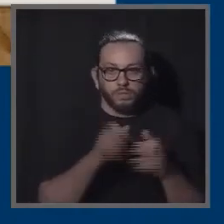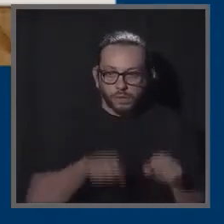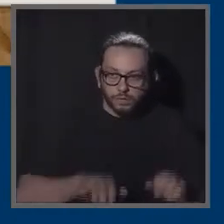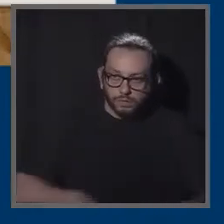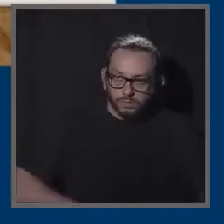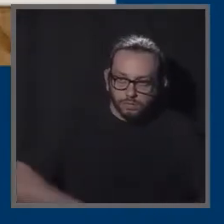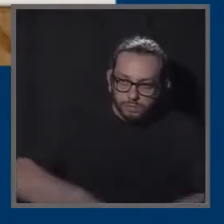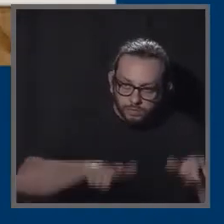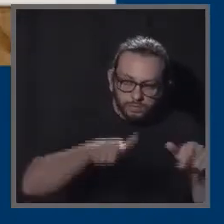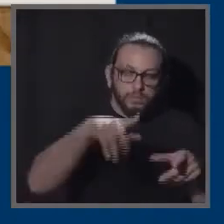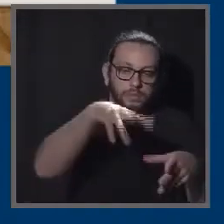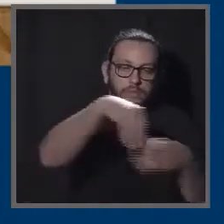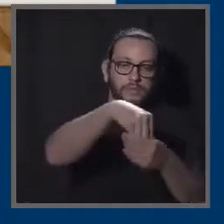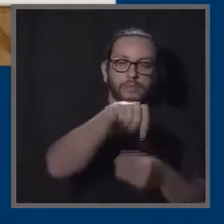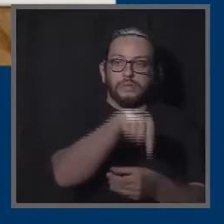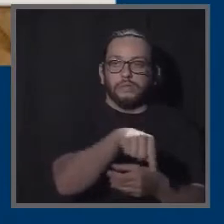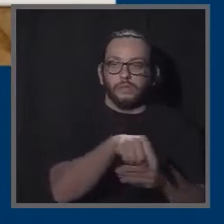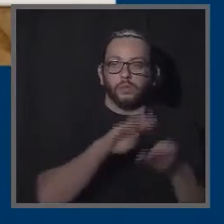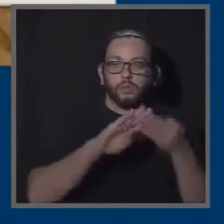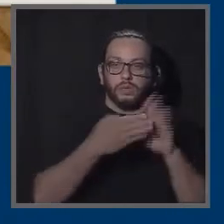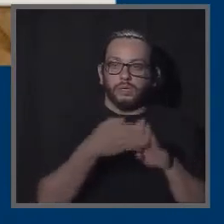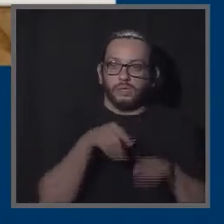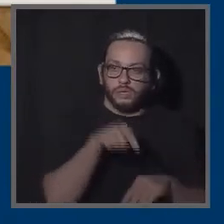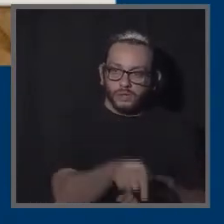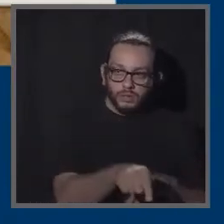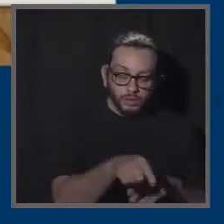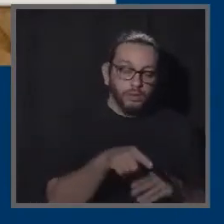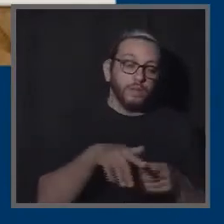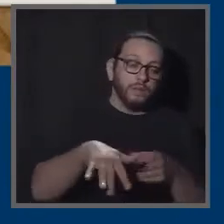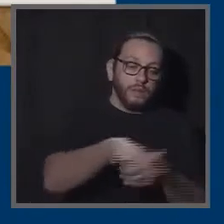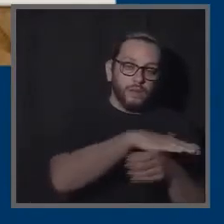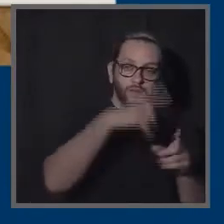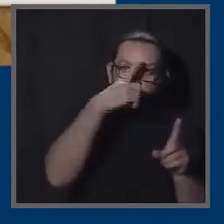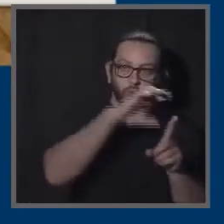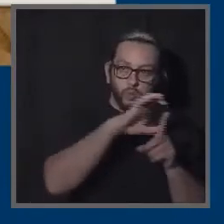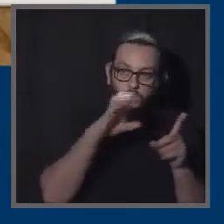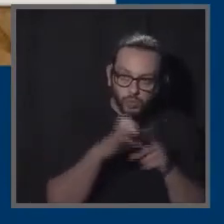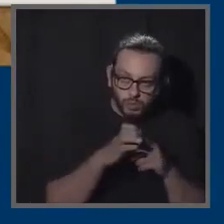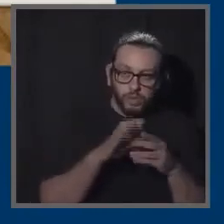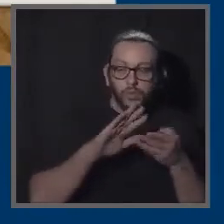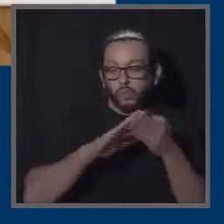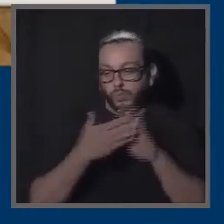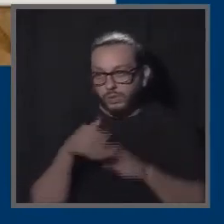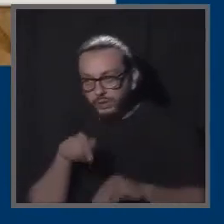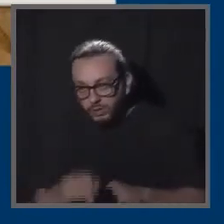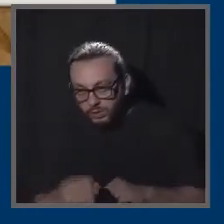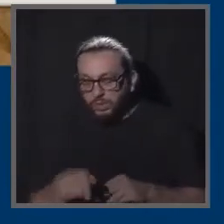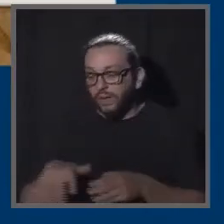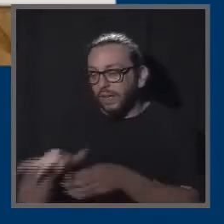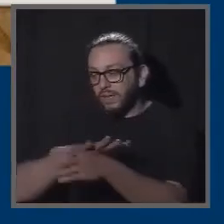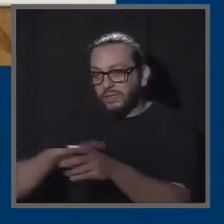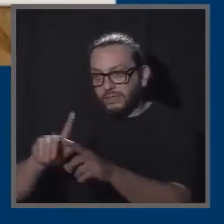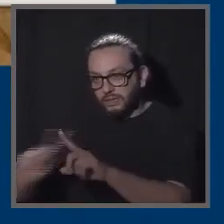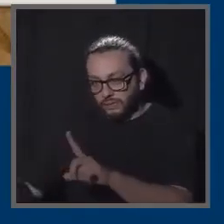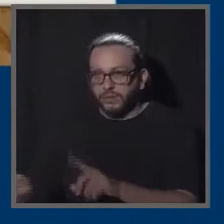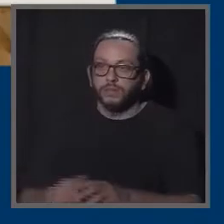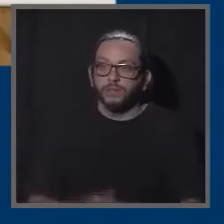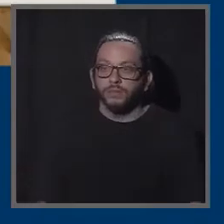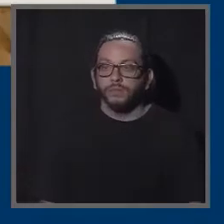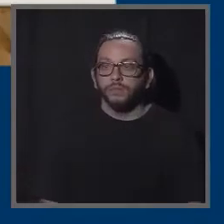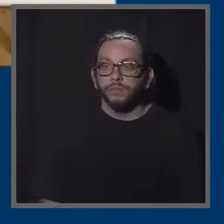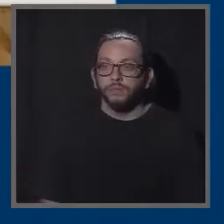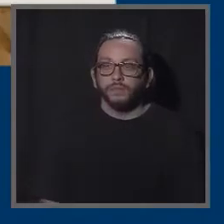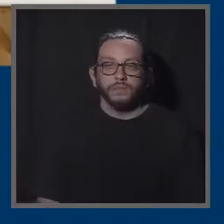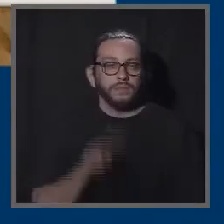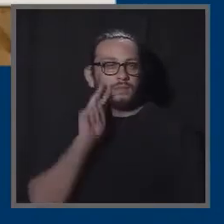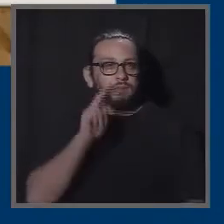of bridging the cultural sector and the broader community sector. bridging civil society and the policy process,